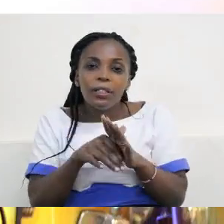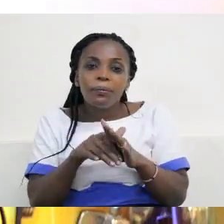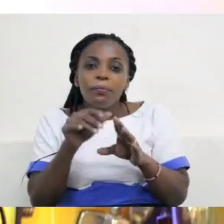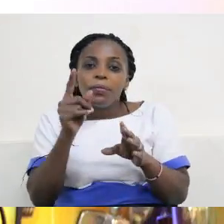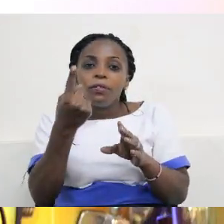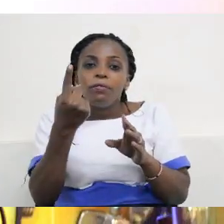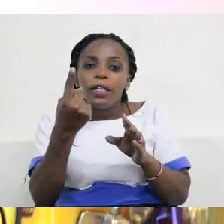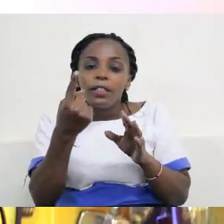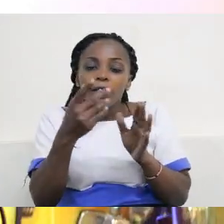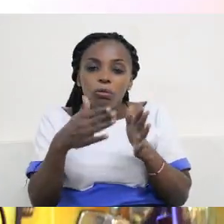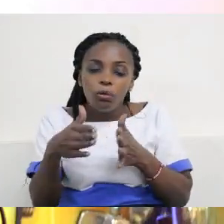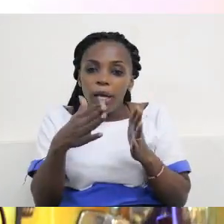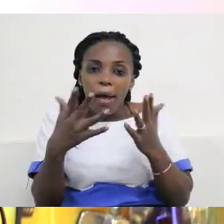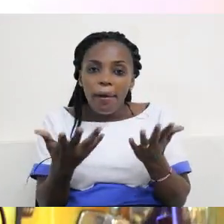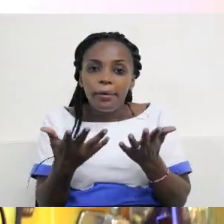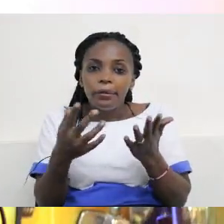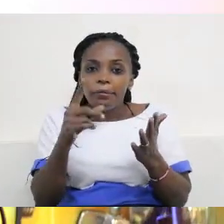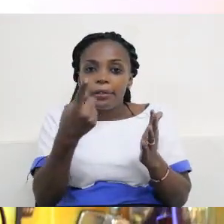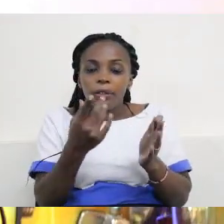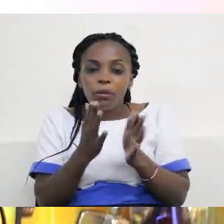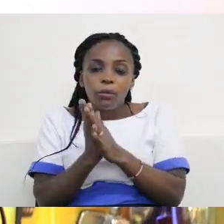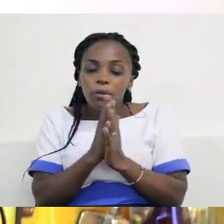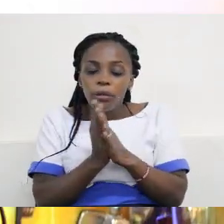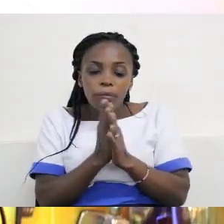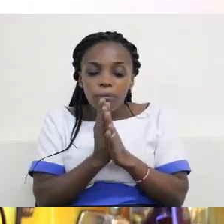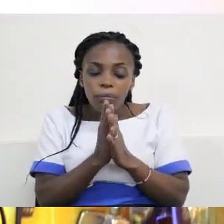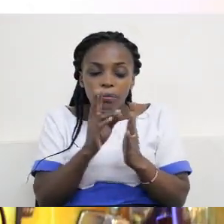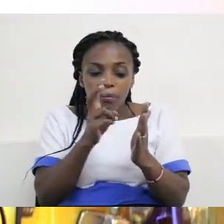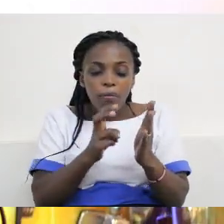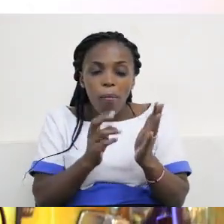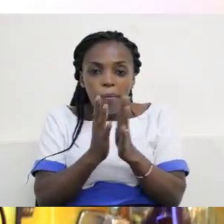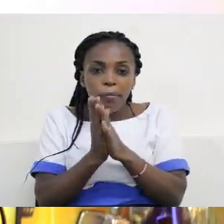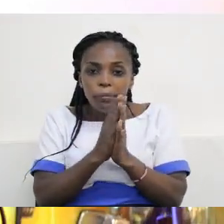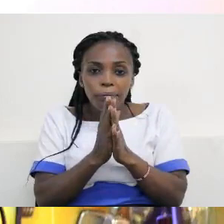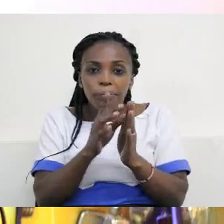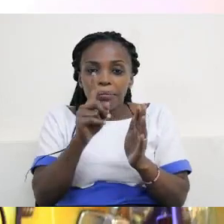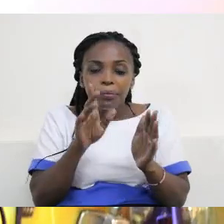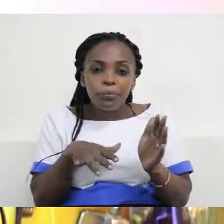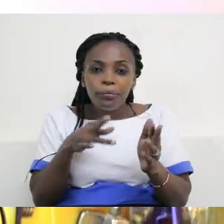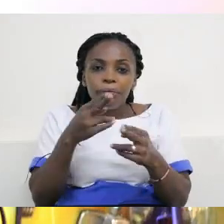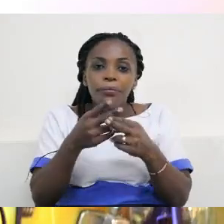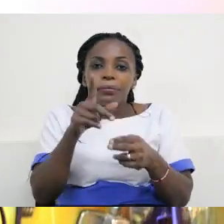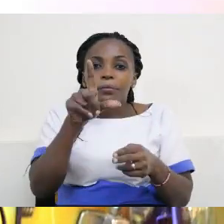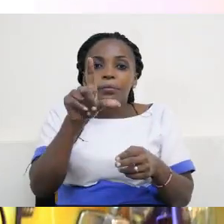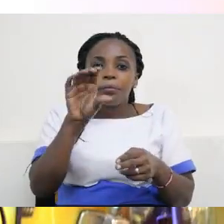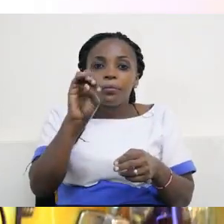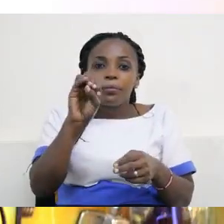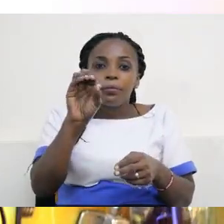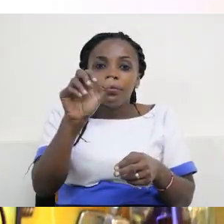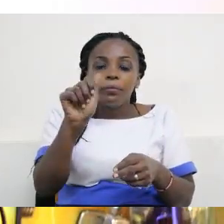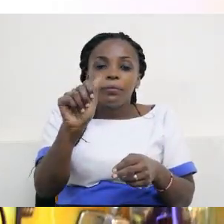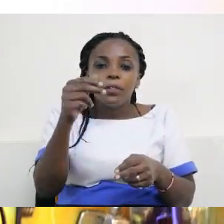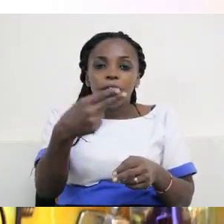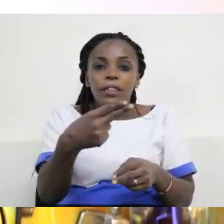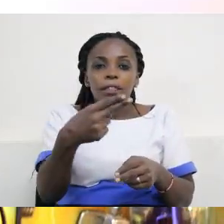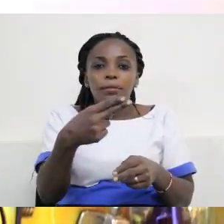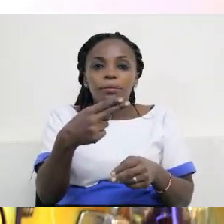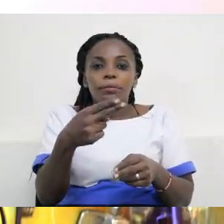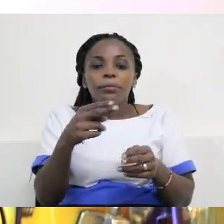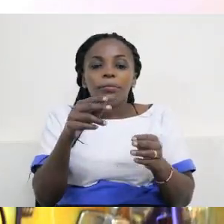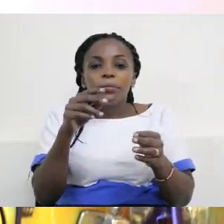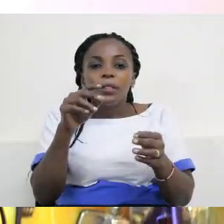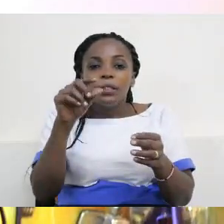our first story that we are going to read is the story of a woman called Leah in the Bible. We are going to read from the